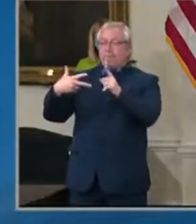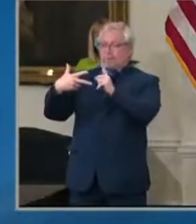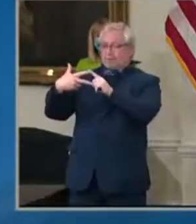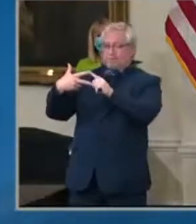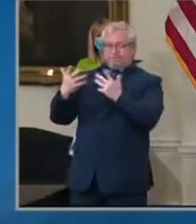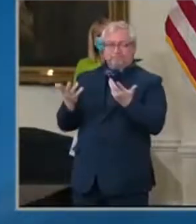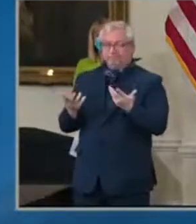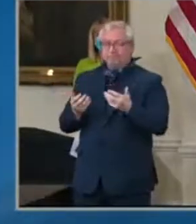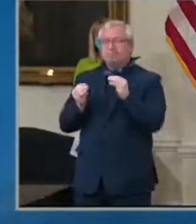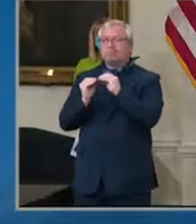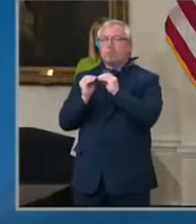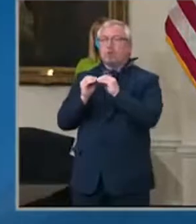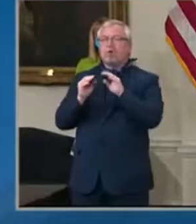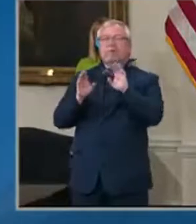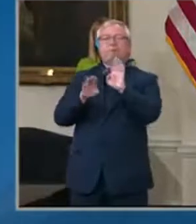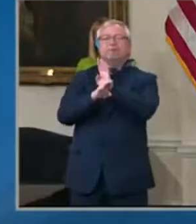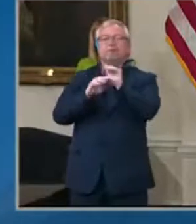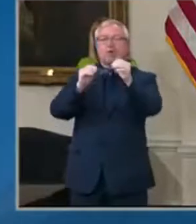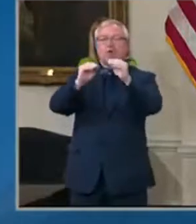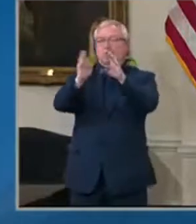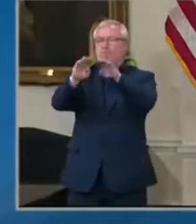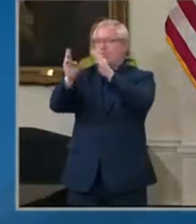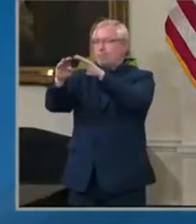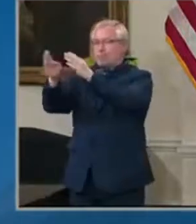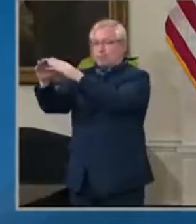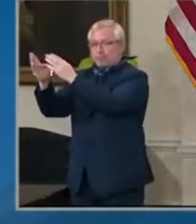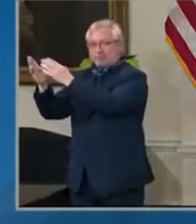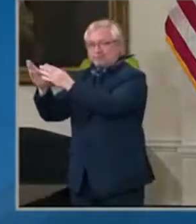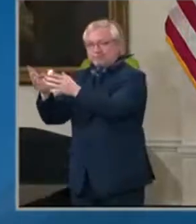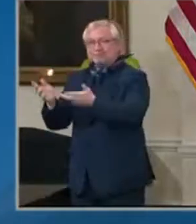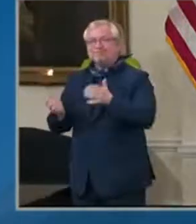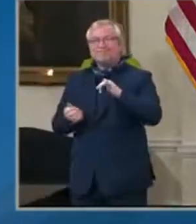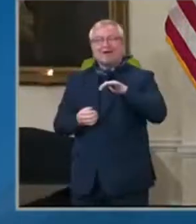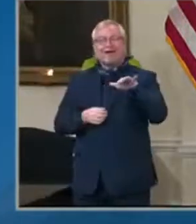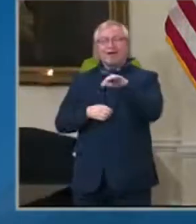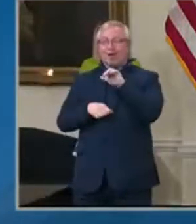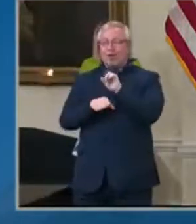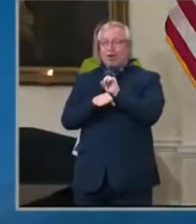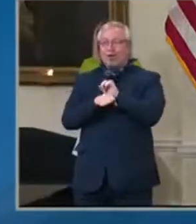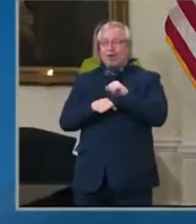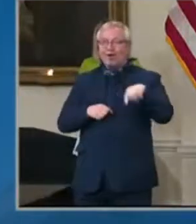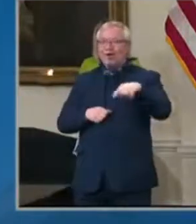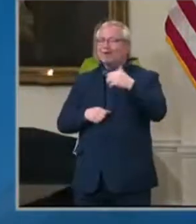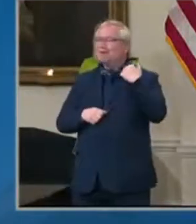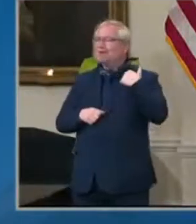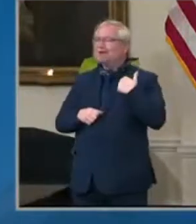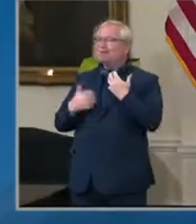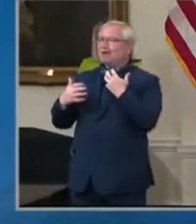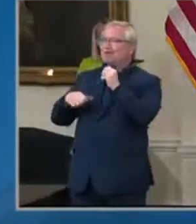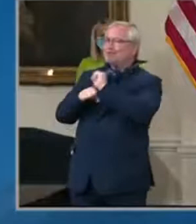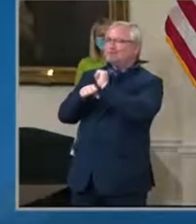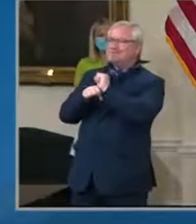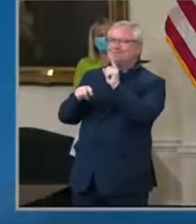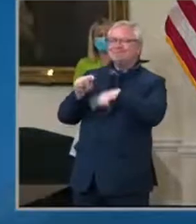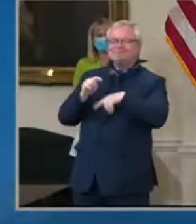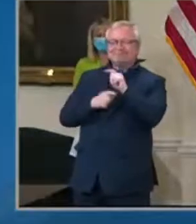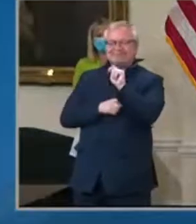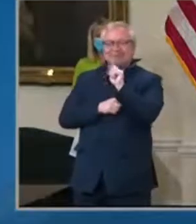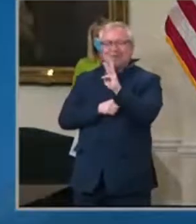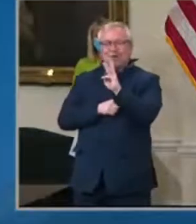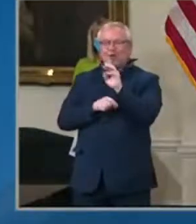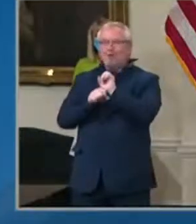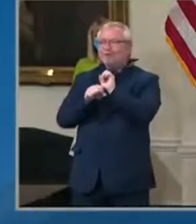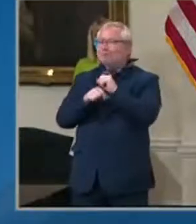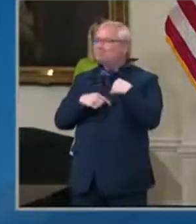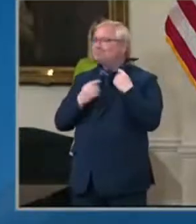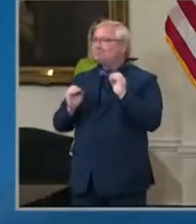open, non-essential workers who cannot telework could return to work, and other public